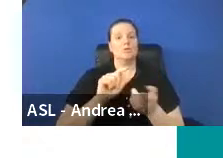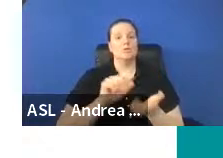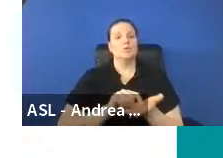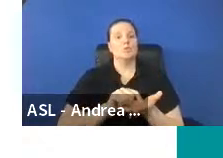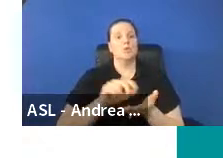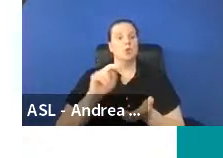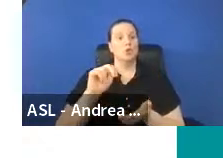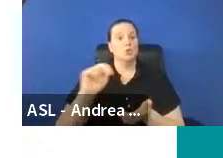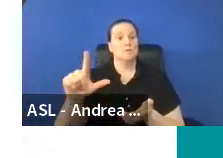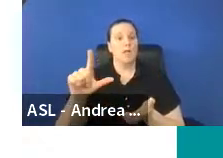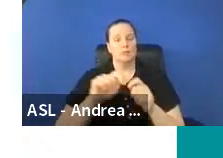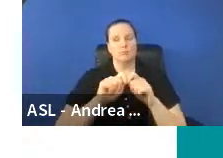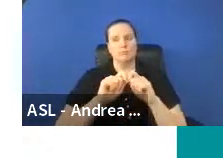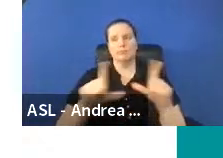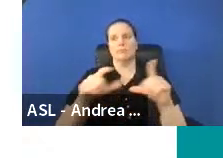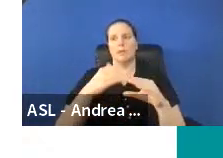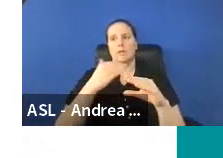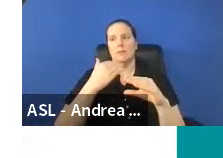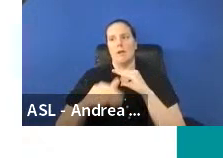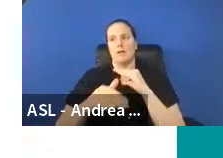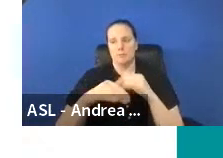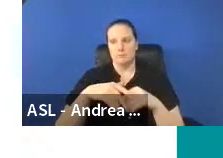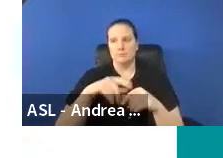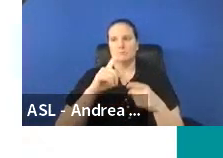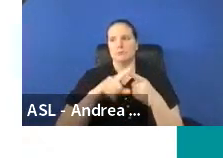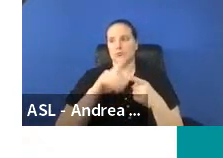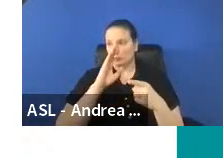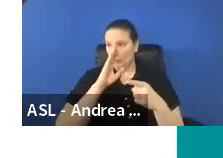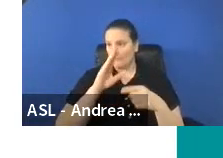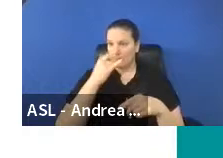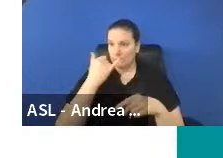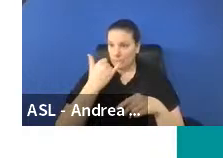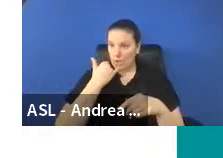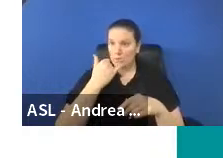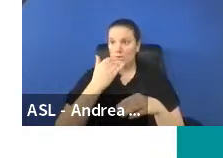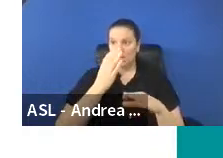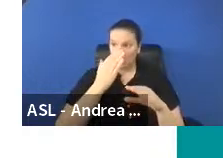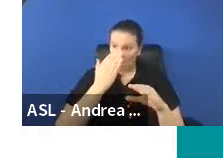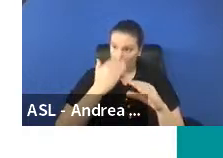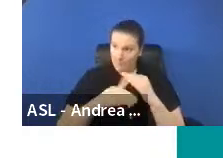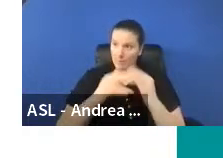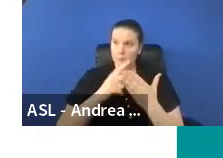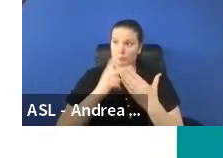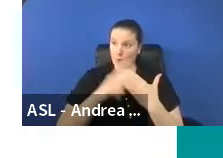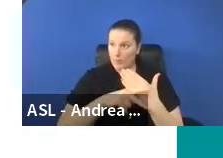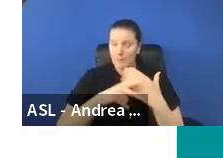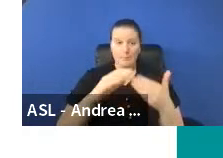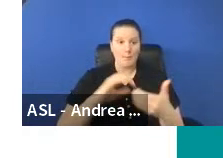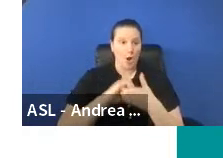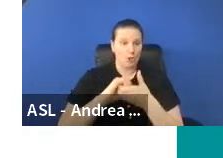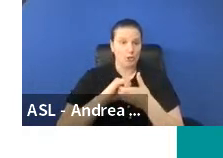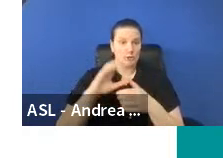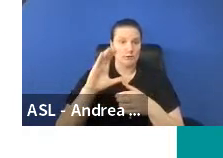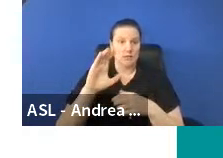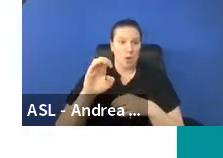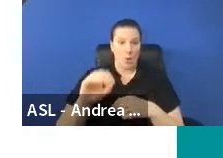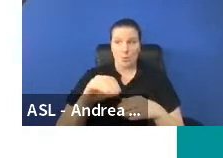alerts, and by direct phone and email to program partners and